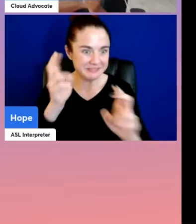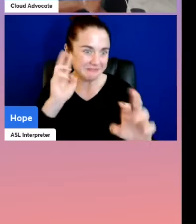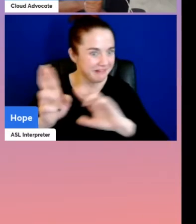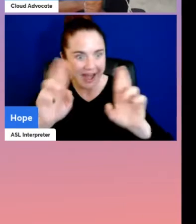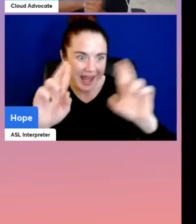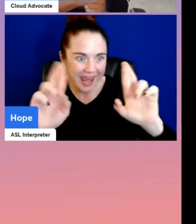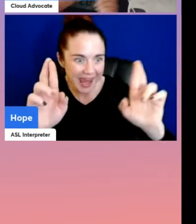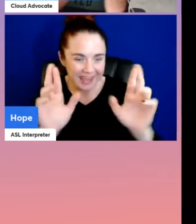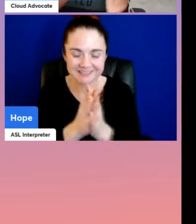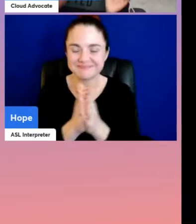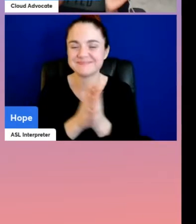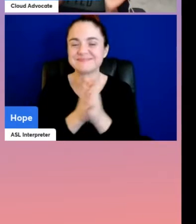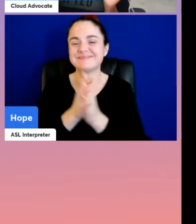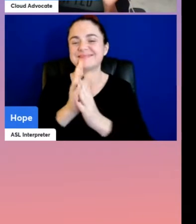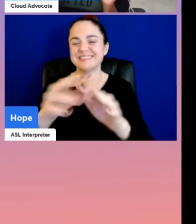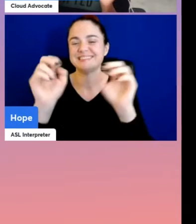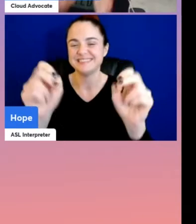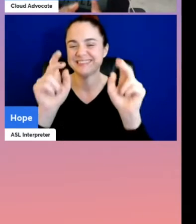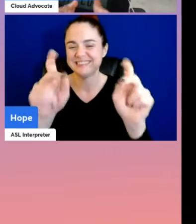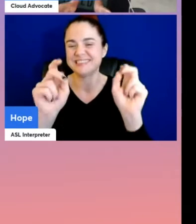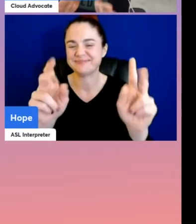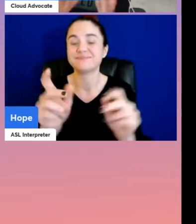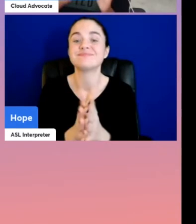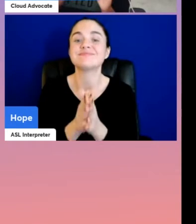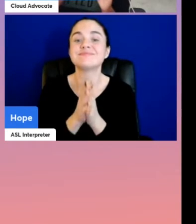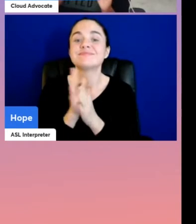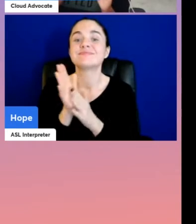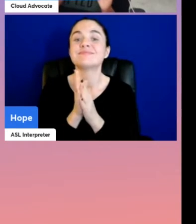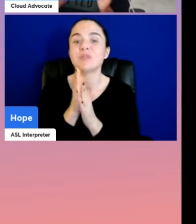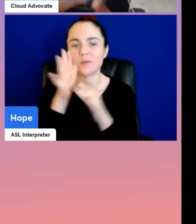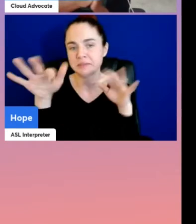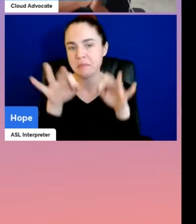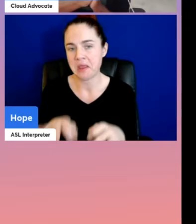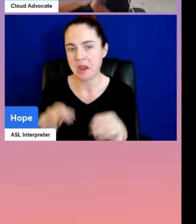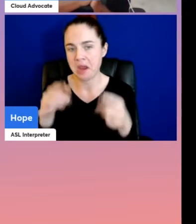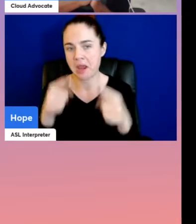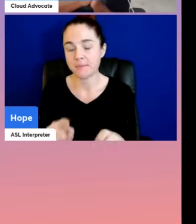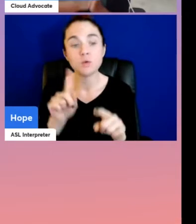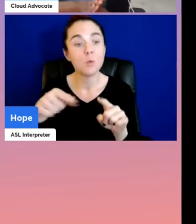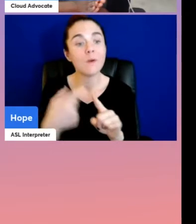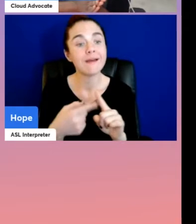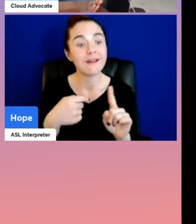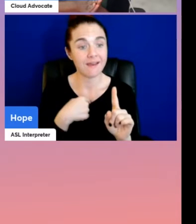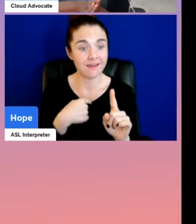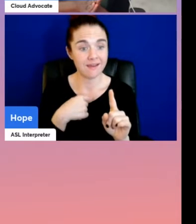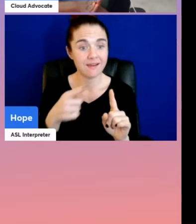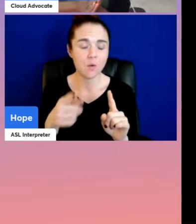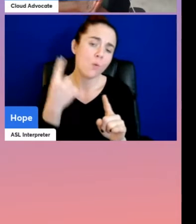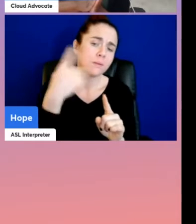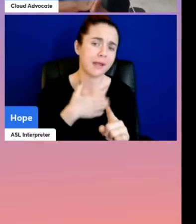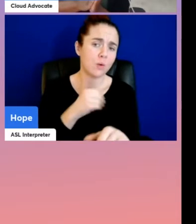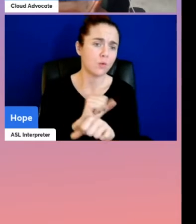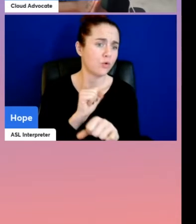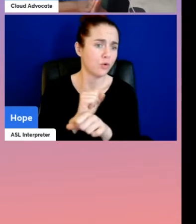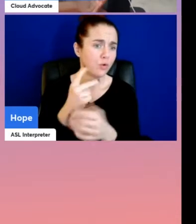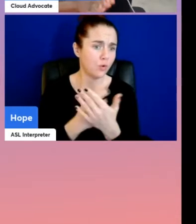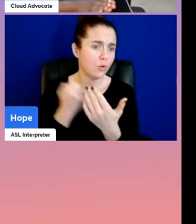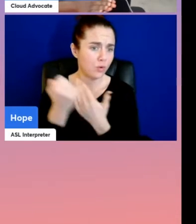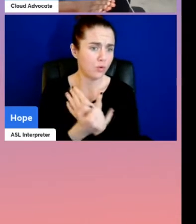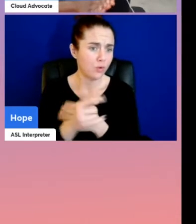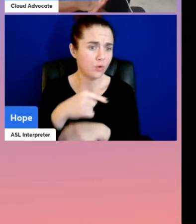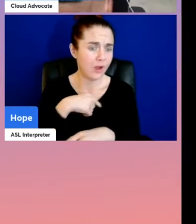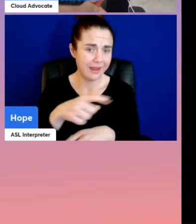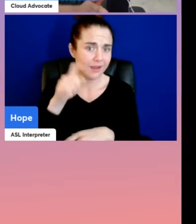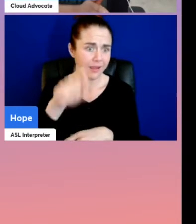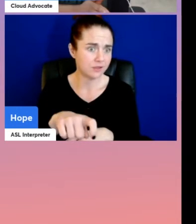All right, so what happened is when I got one of my work projects at work, I needed to